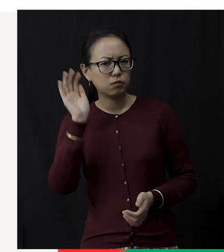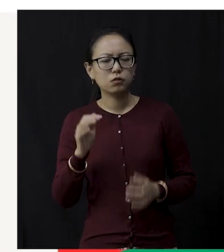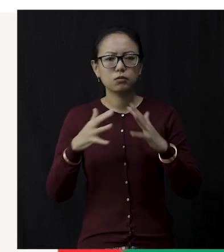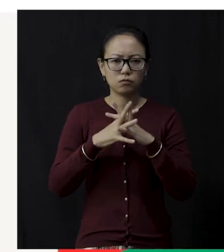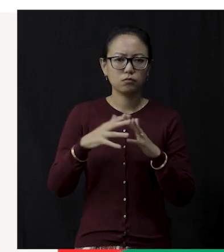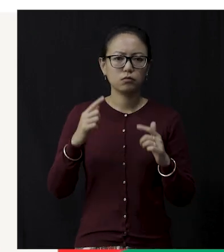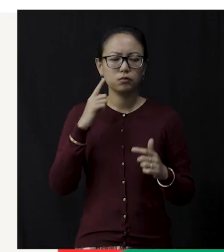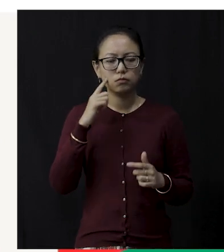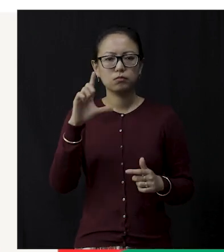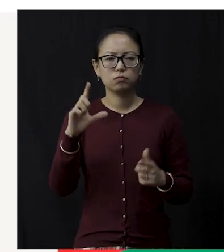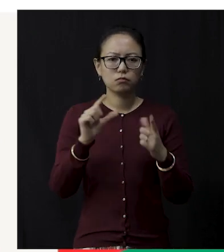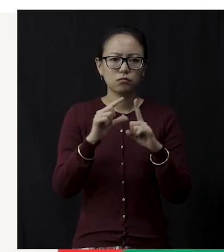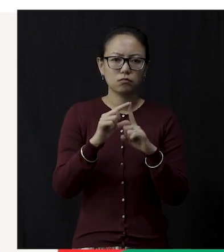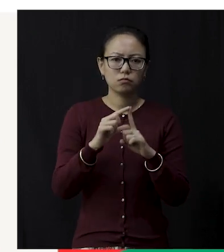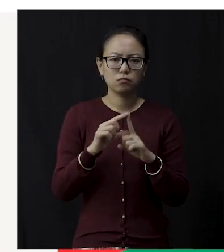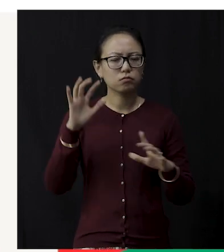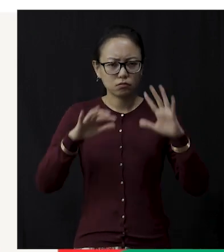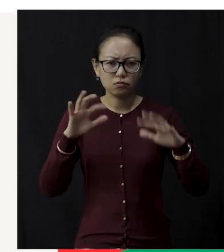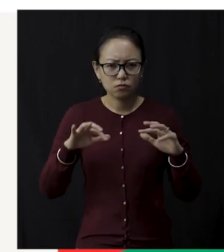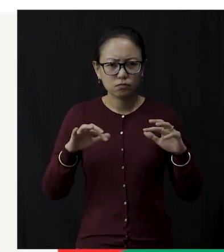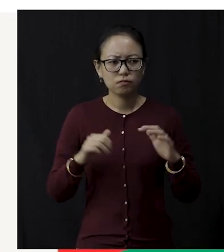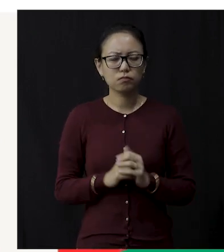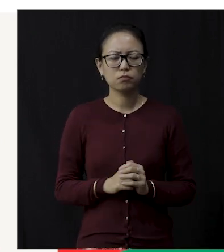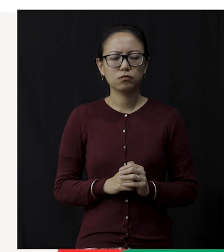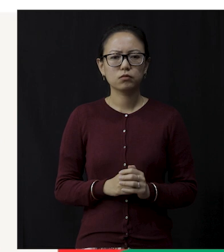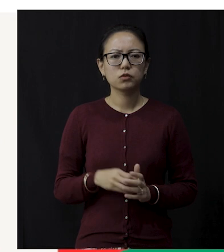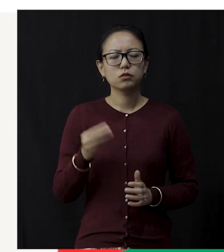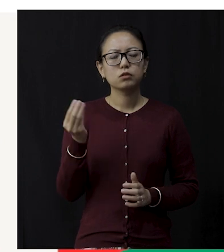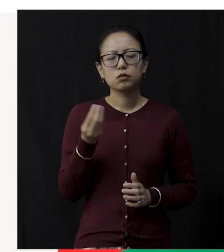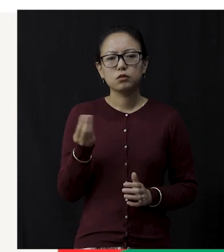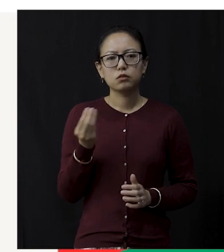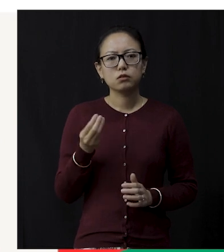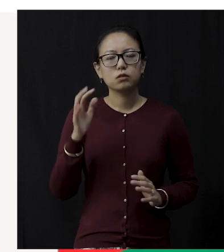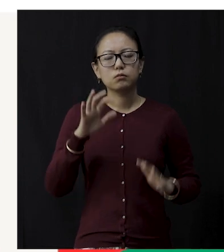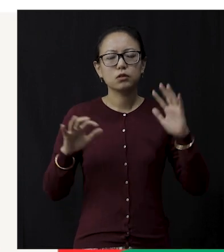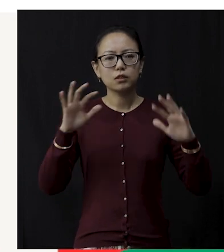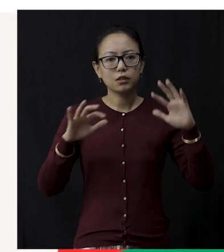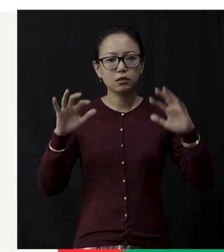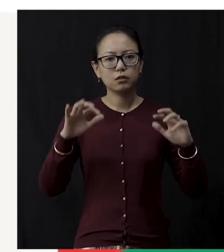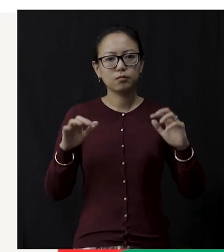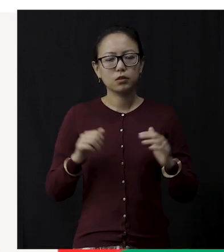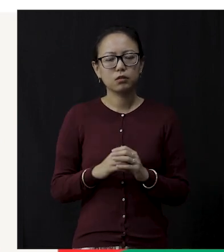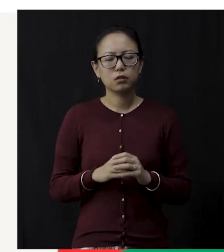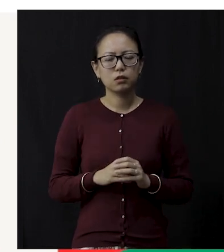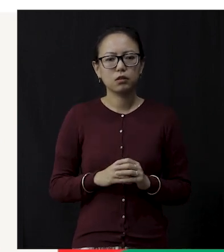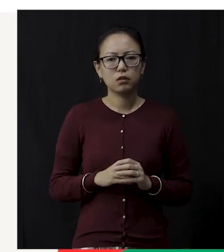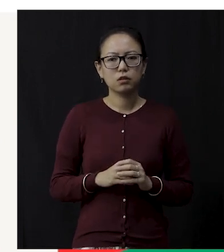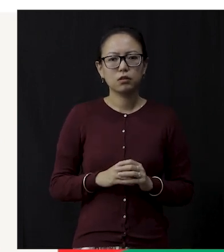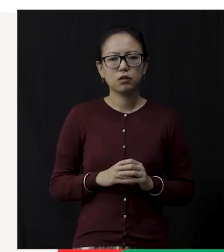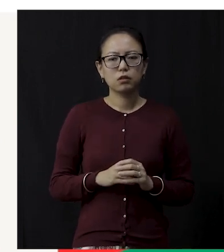Okay, so students, some animals, some animals, they live near